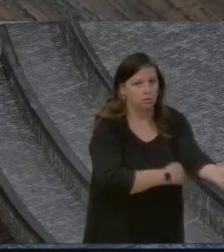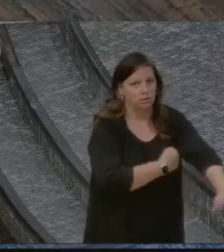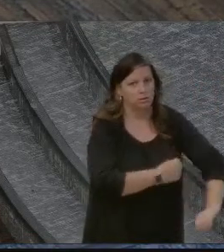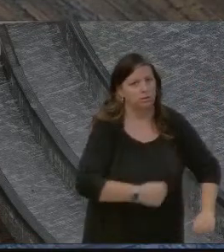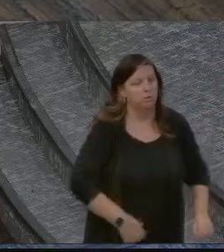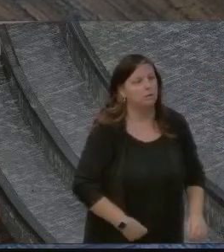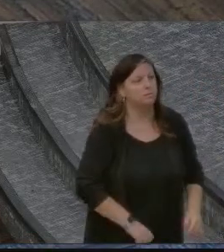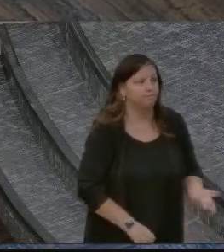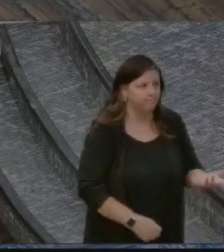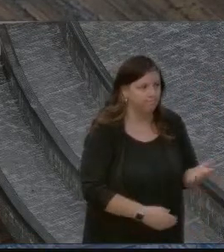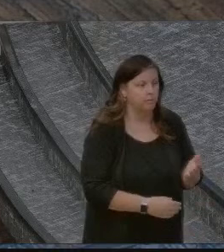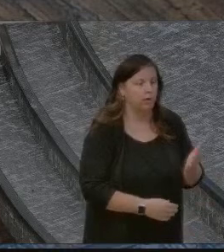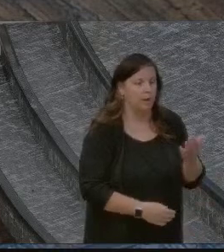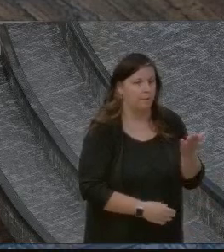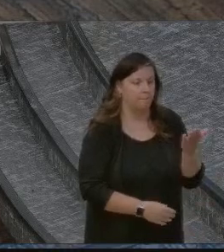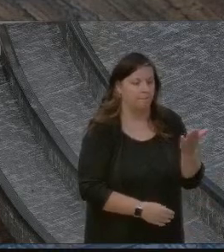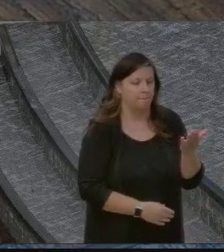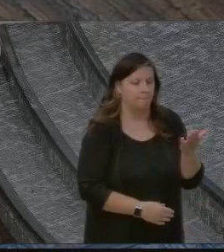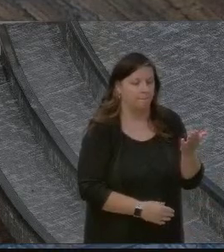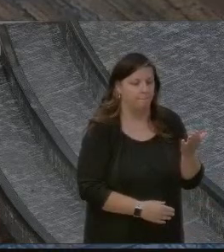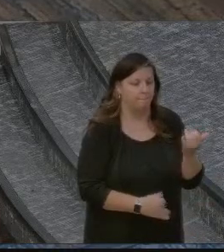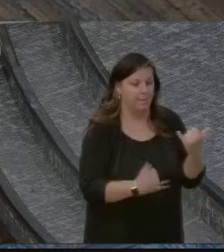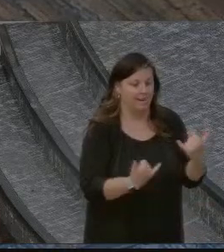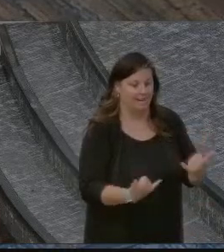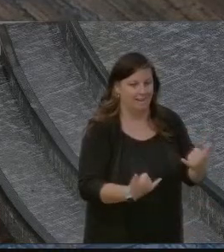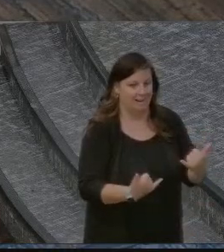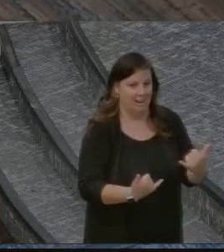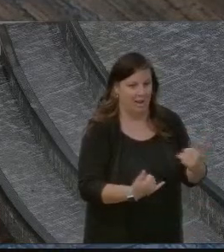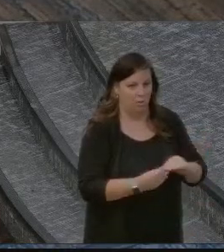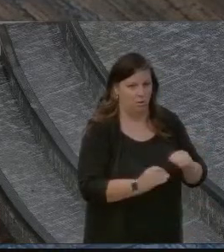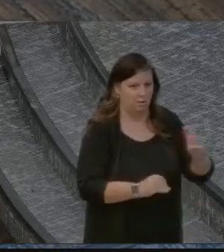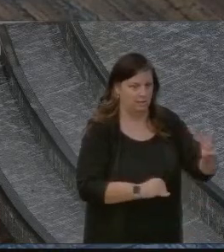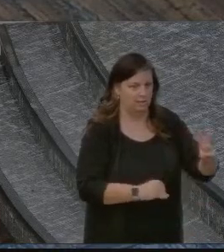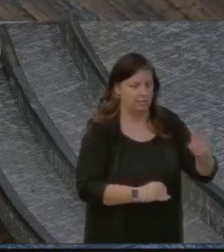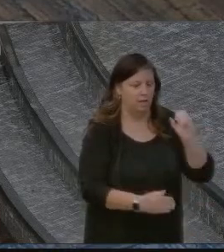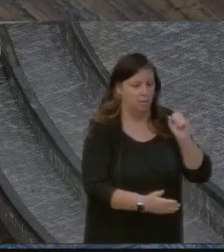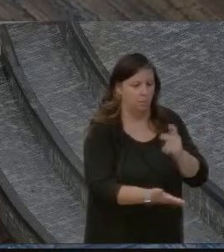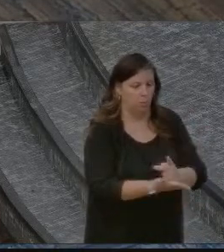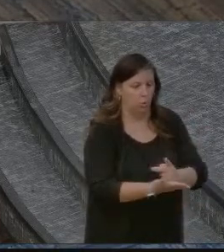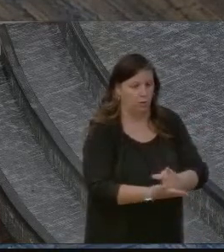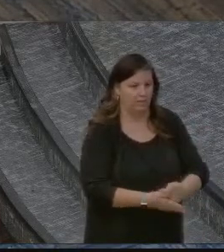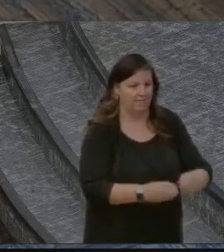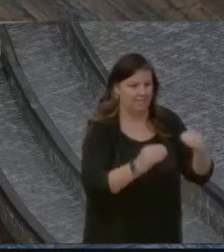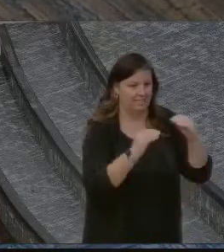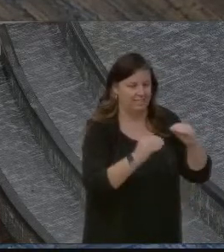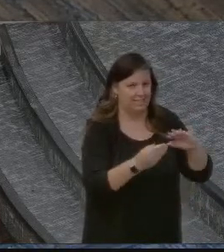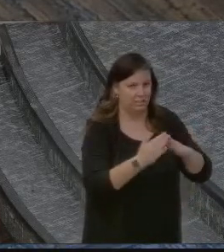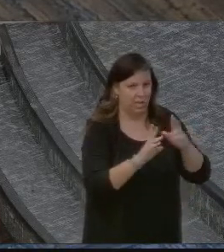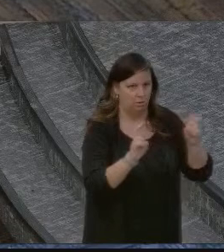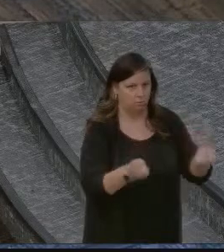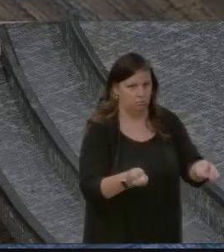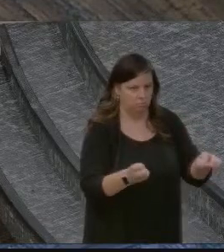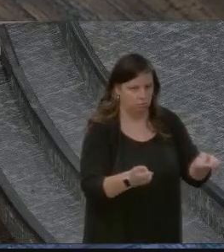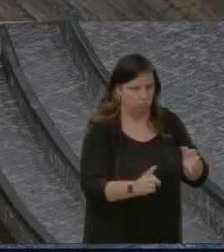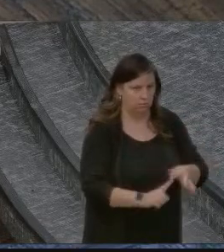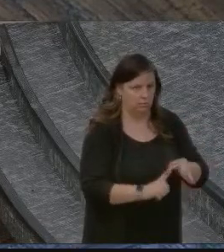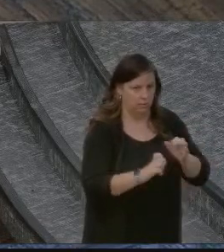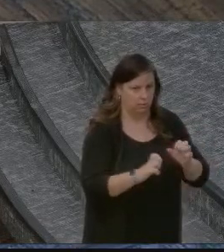It was now item 6, but it's approved Teach Town, the special education adaptive curriculum resources.